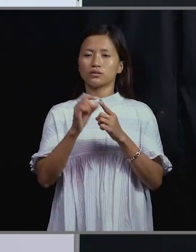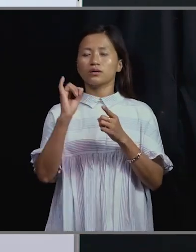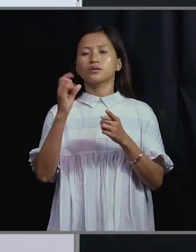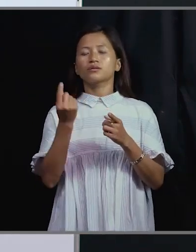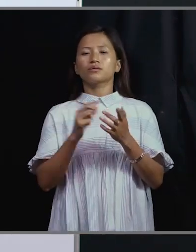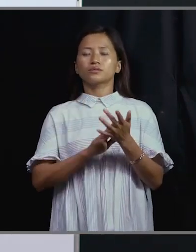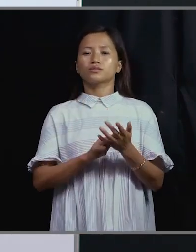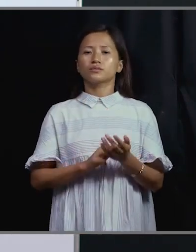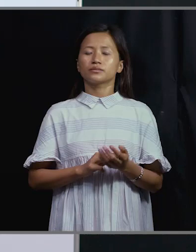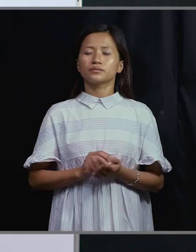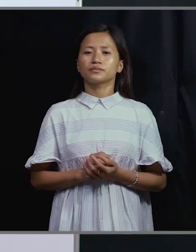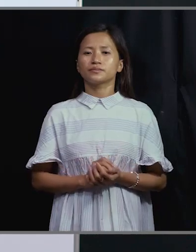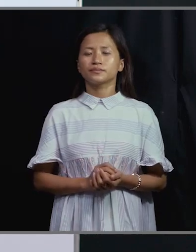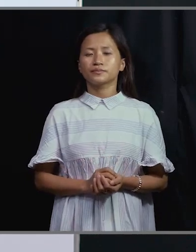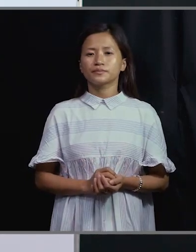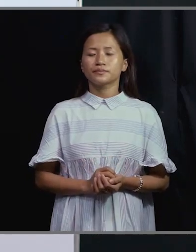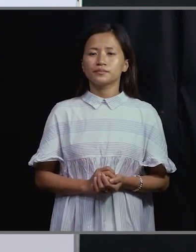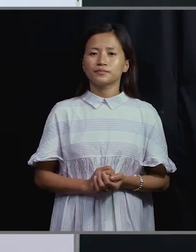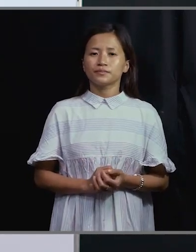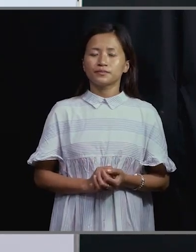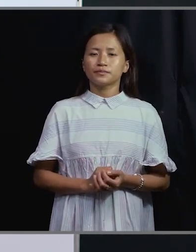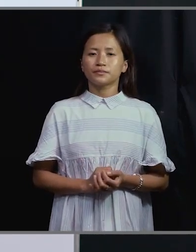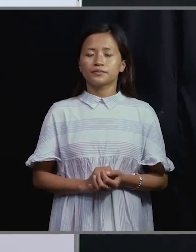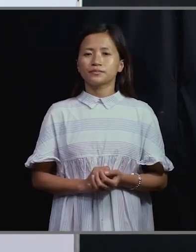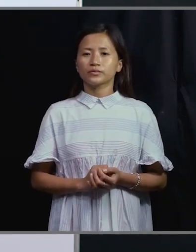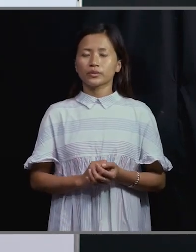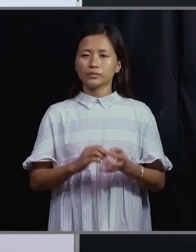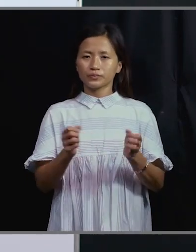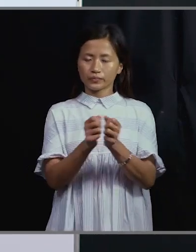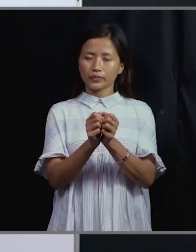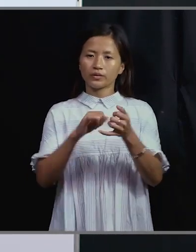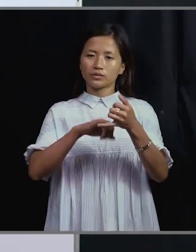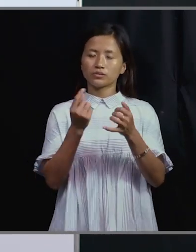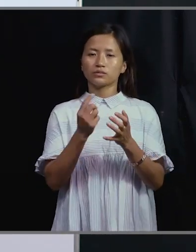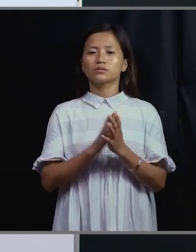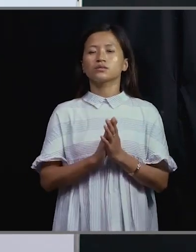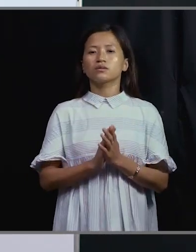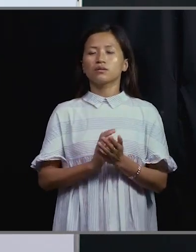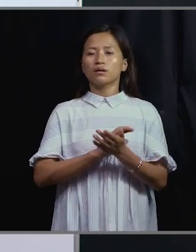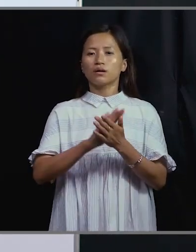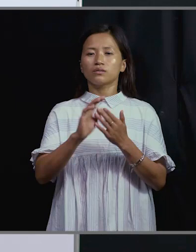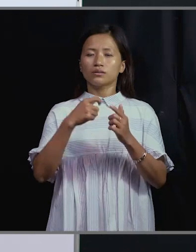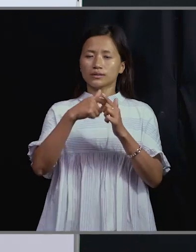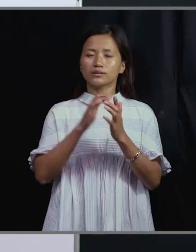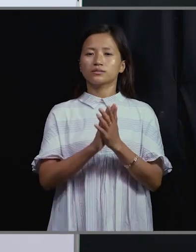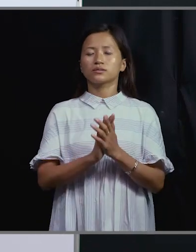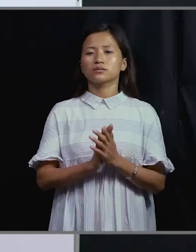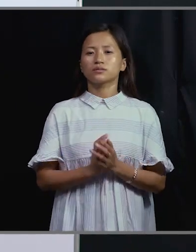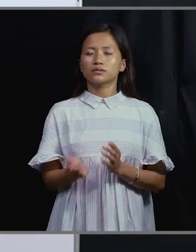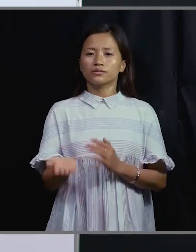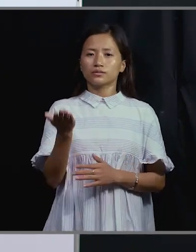NaCl. So with sodium metal, these haloalkanes, they give rise